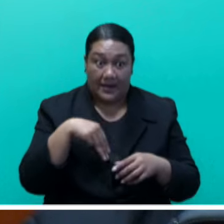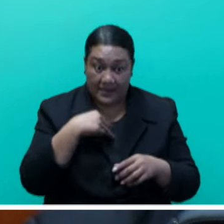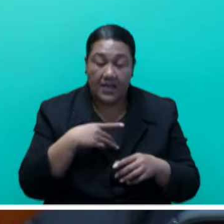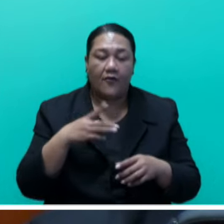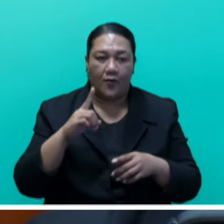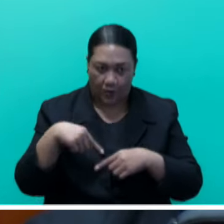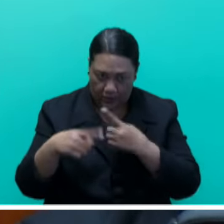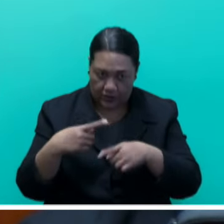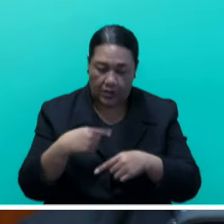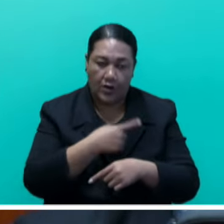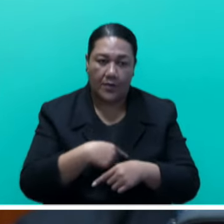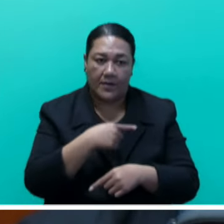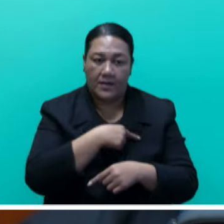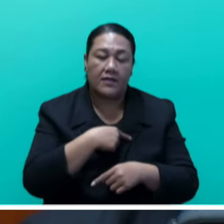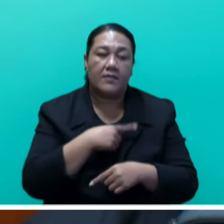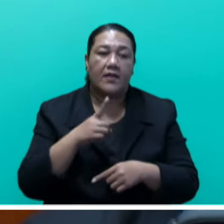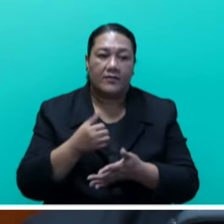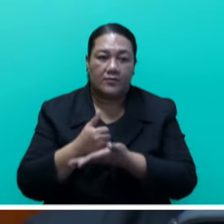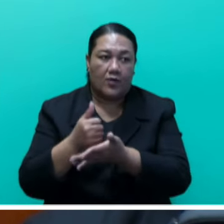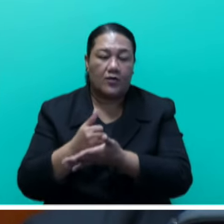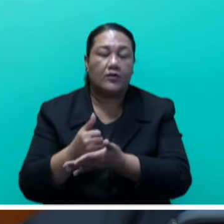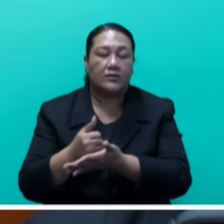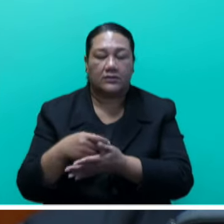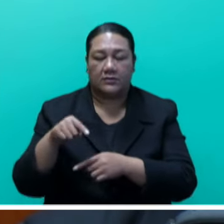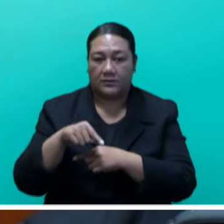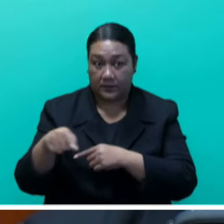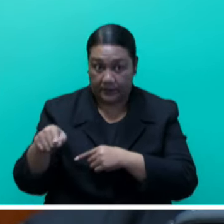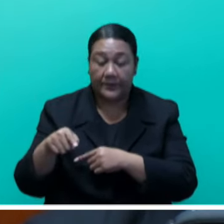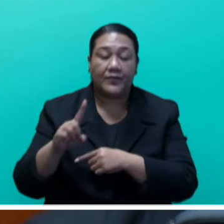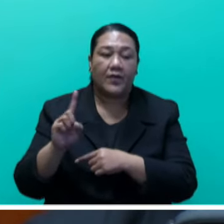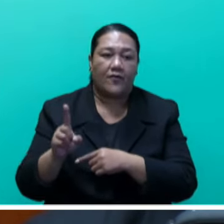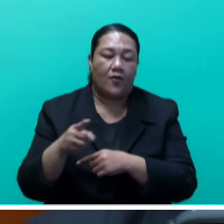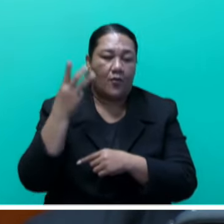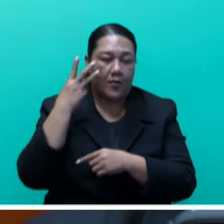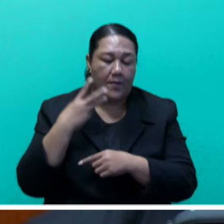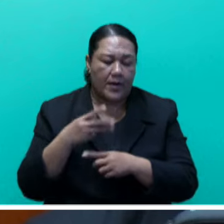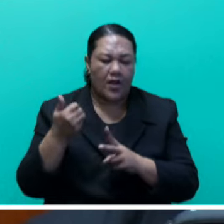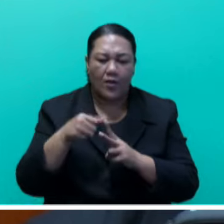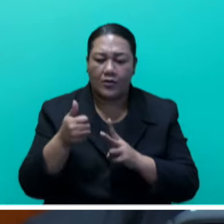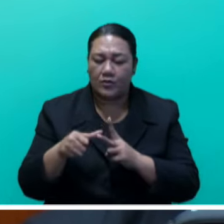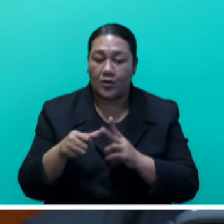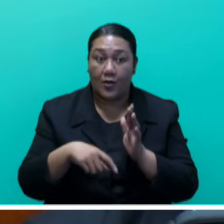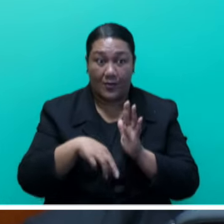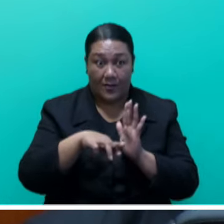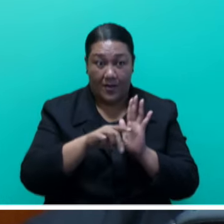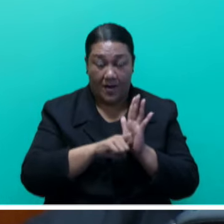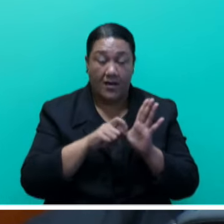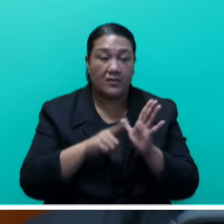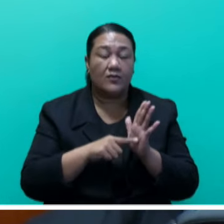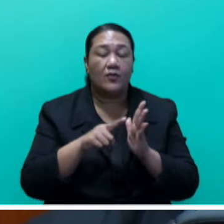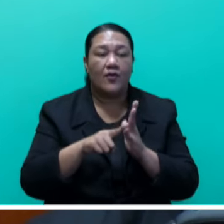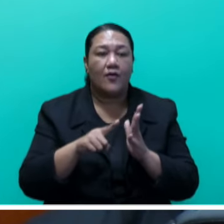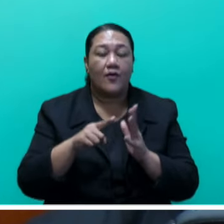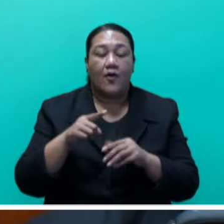commitment and service to our people during his tenure. Secondly, Honourable Speaker, I wish to respond to the repeated criticism